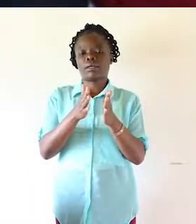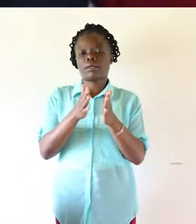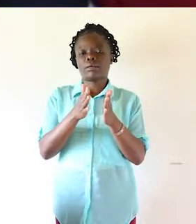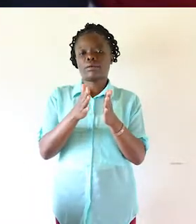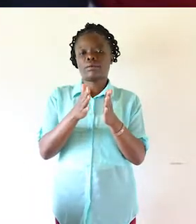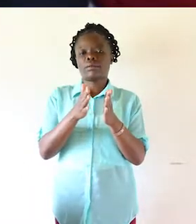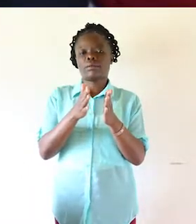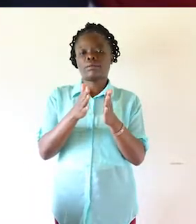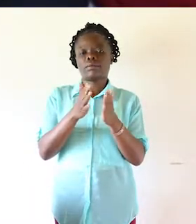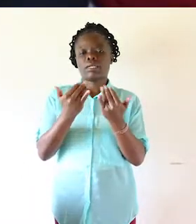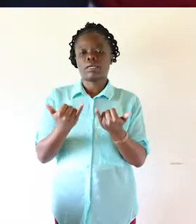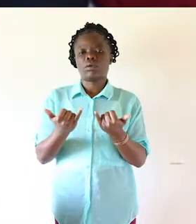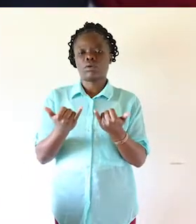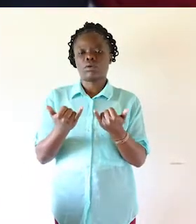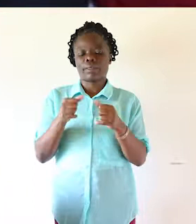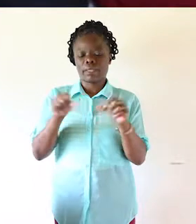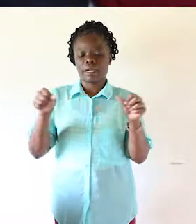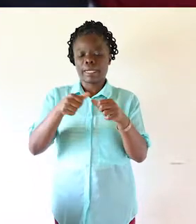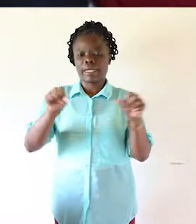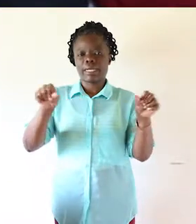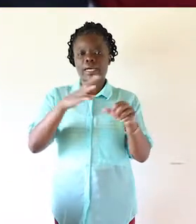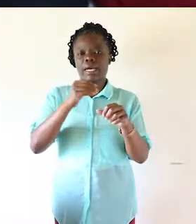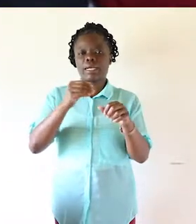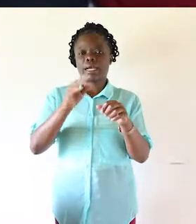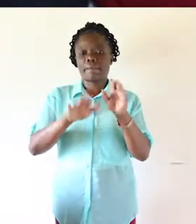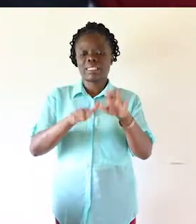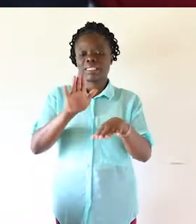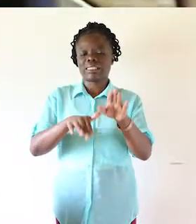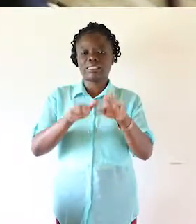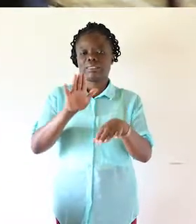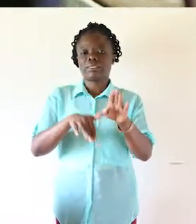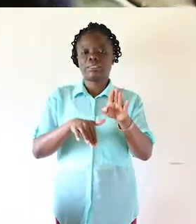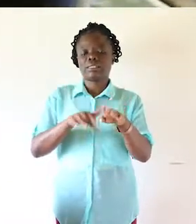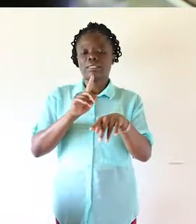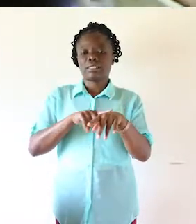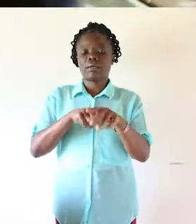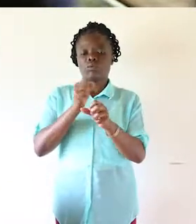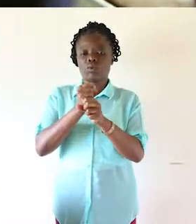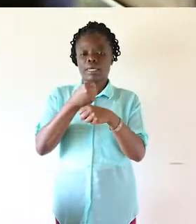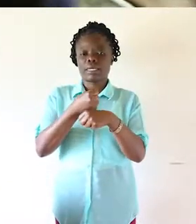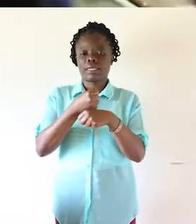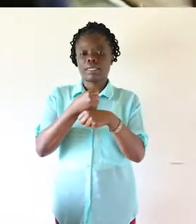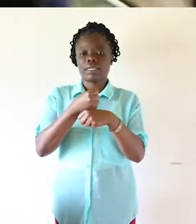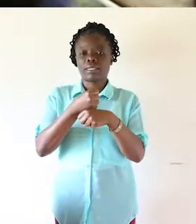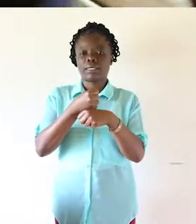Understand? Now, the thread and the machine. When working,